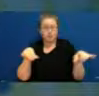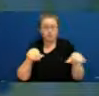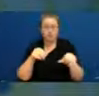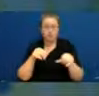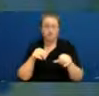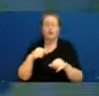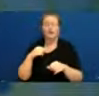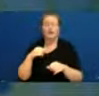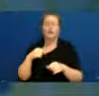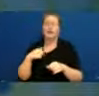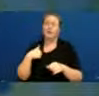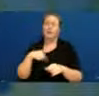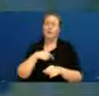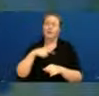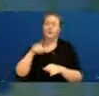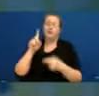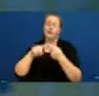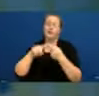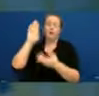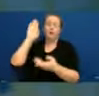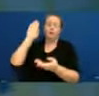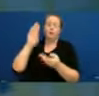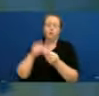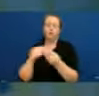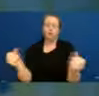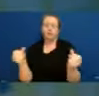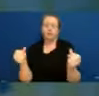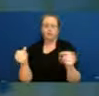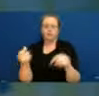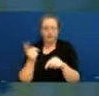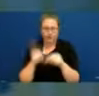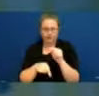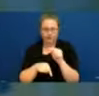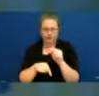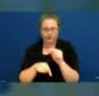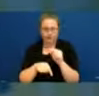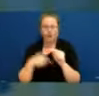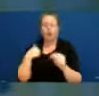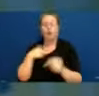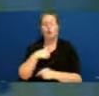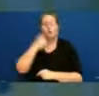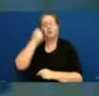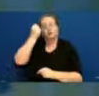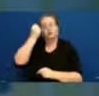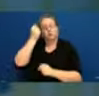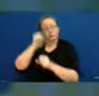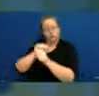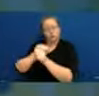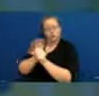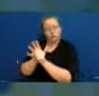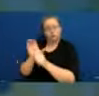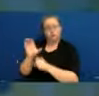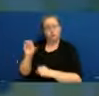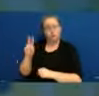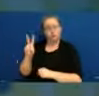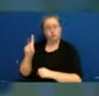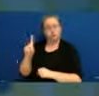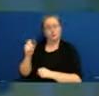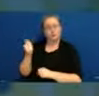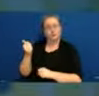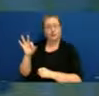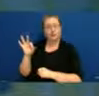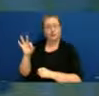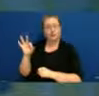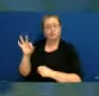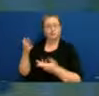are not trying to get this virus down to zero. We've come to understand that this is a virus that transmits in our community, and it's going